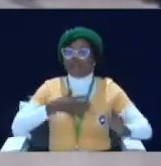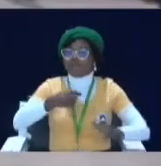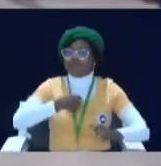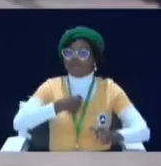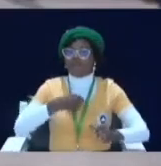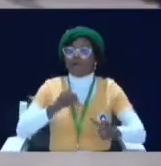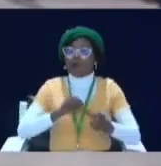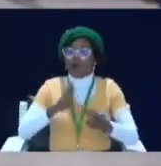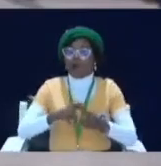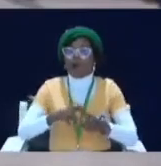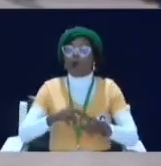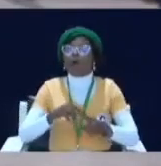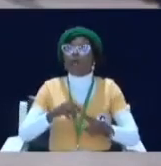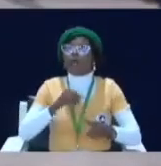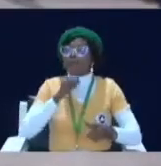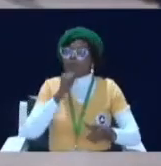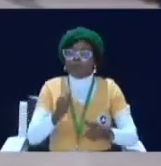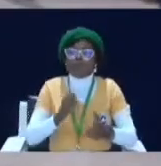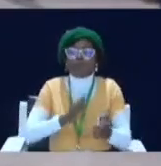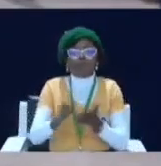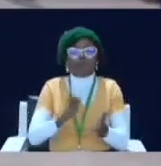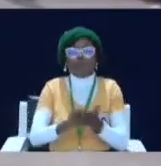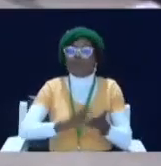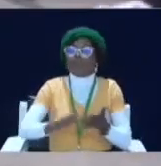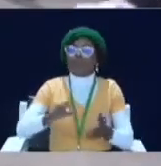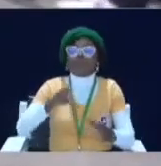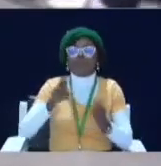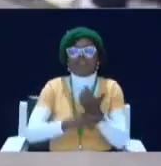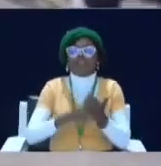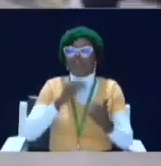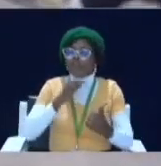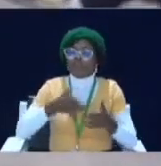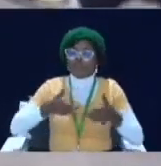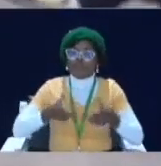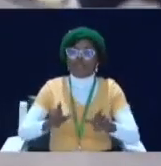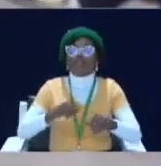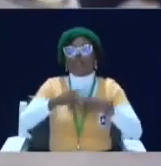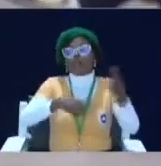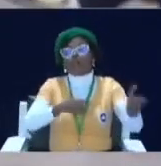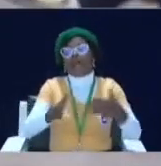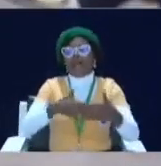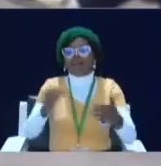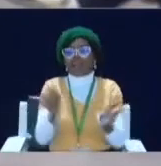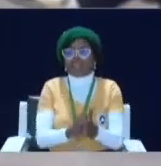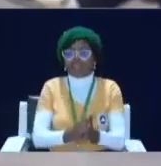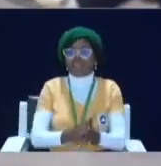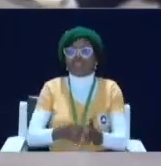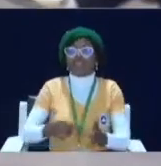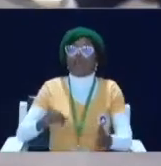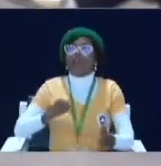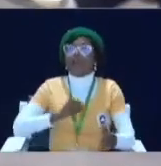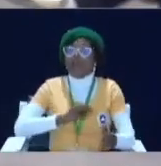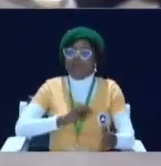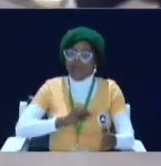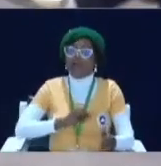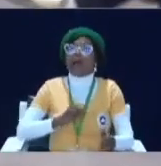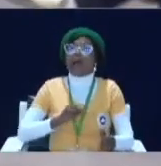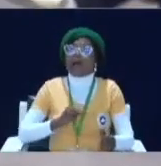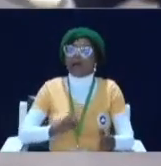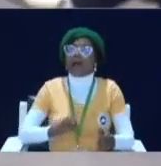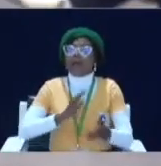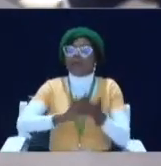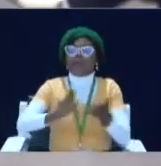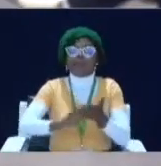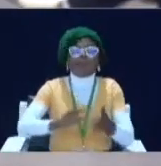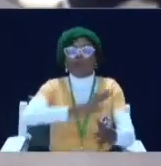grudges or unforgiveness should be let go immediately, which I did. After that, I will say I will also forgive